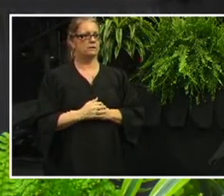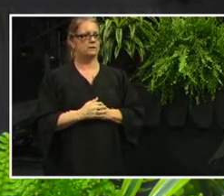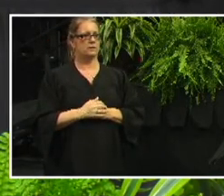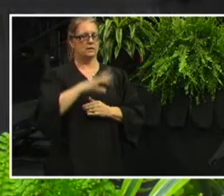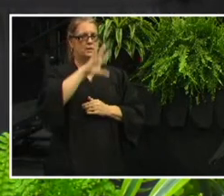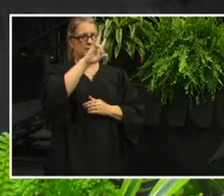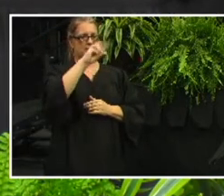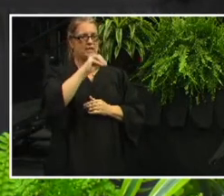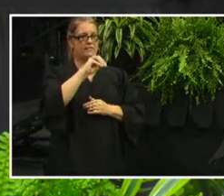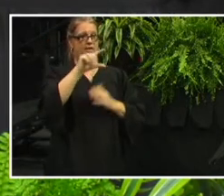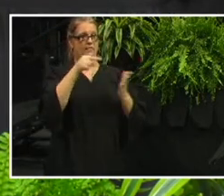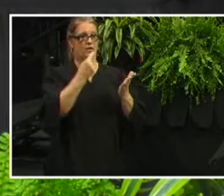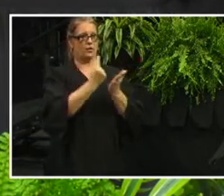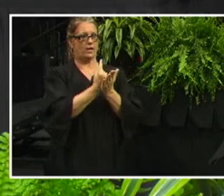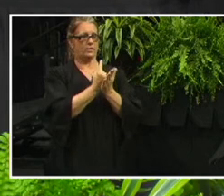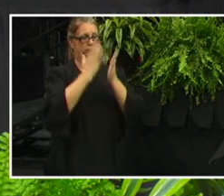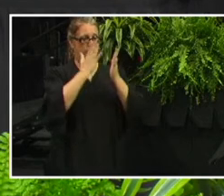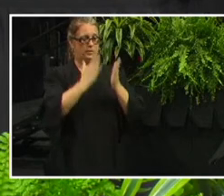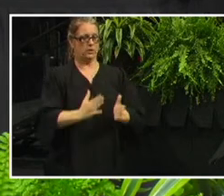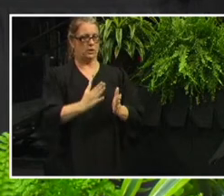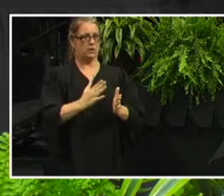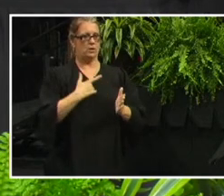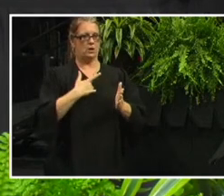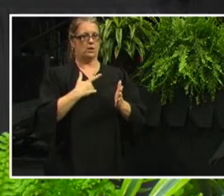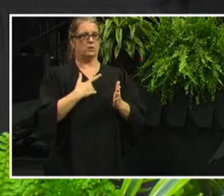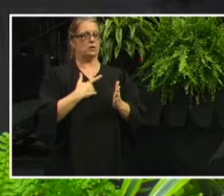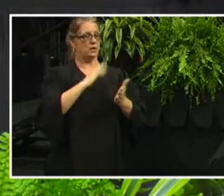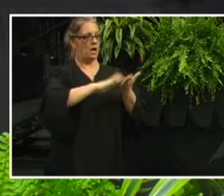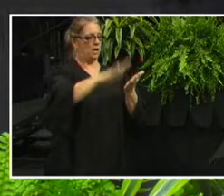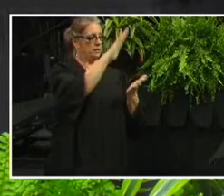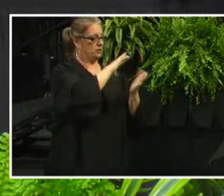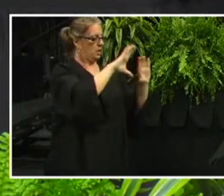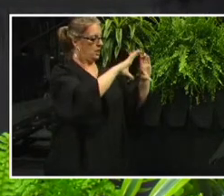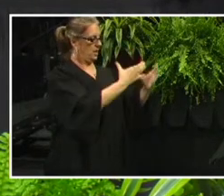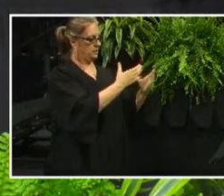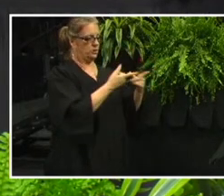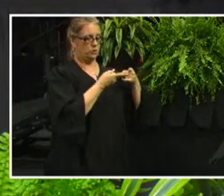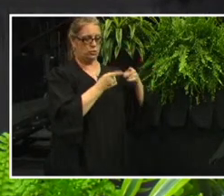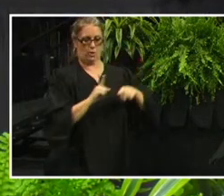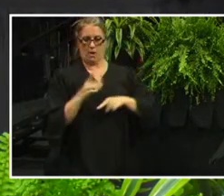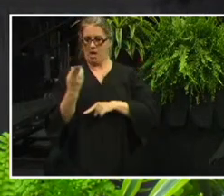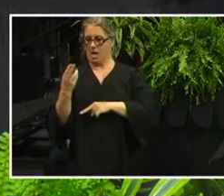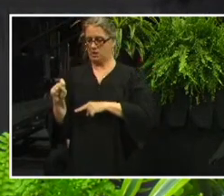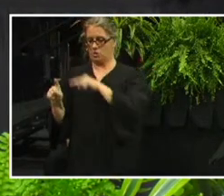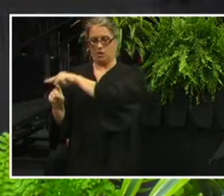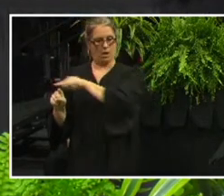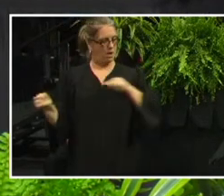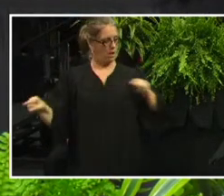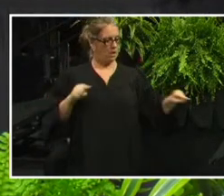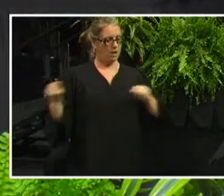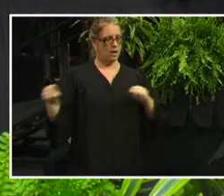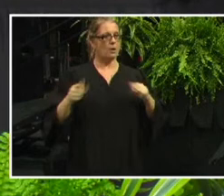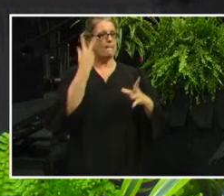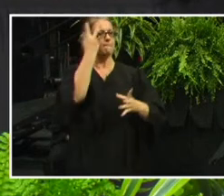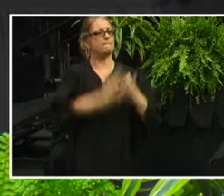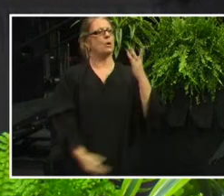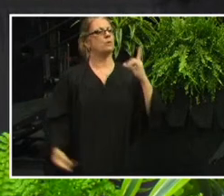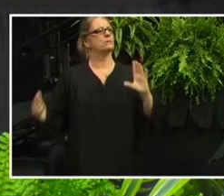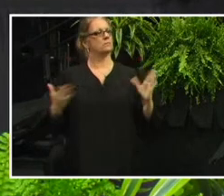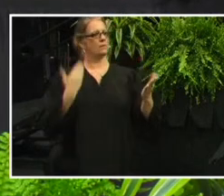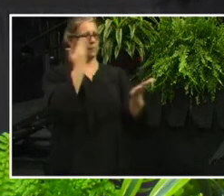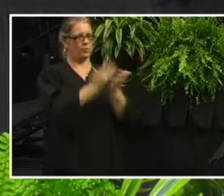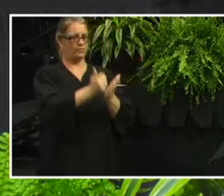70 of our graduates have been dual enrolled, taking college courses while still in high school, earning college credits, and then proving